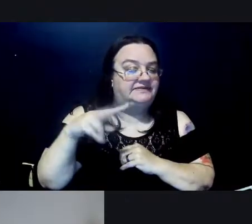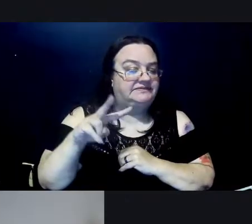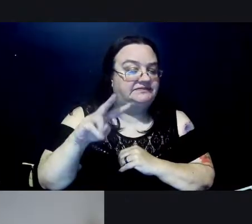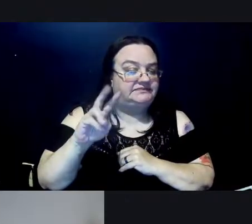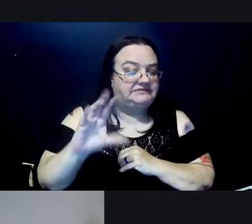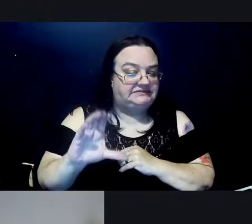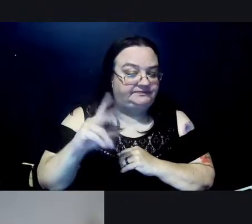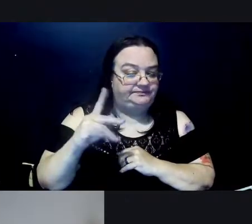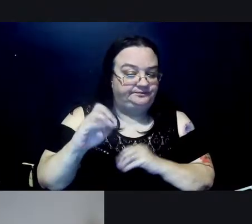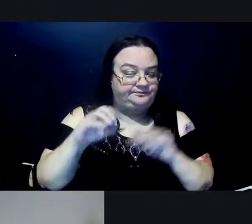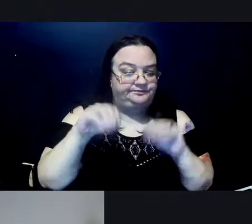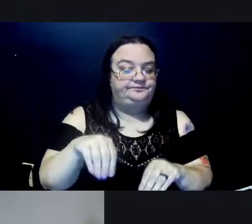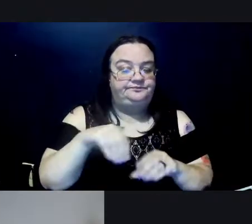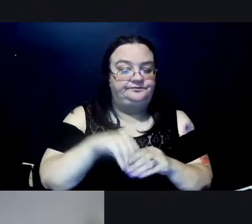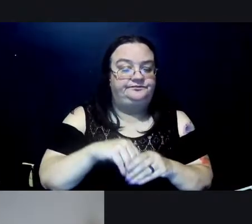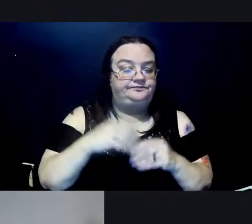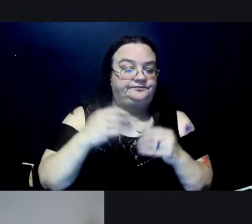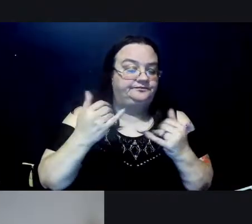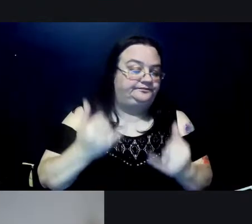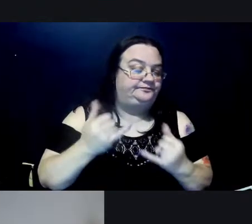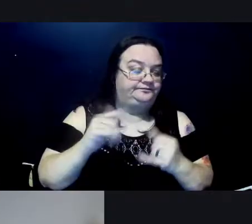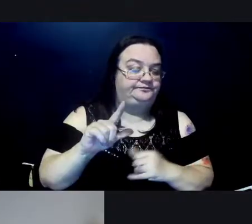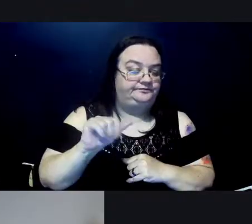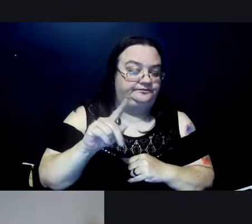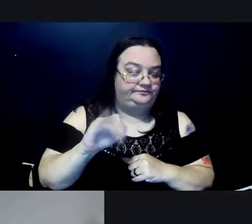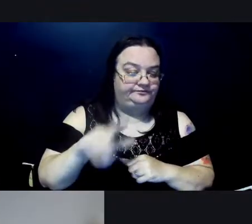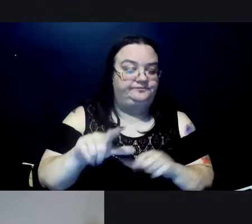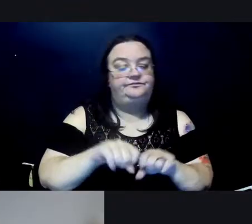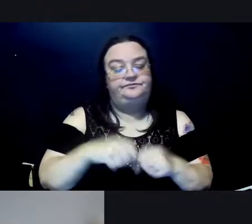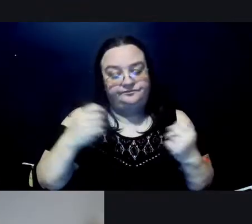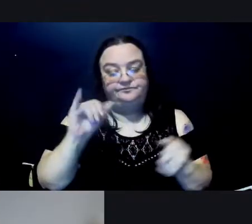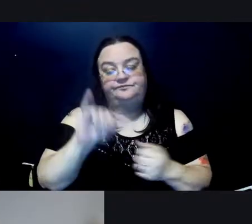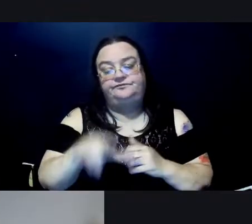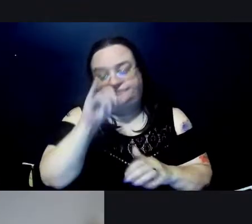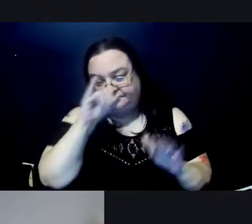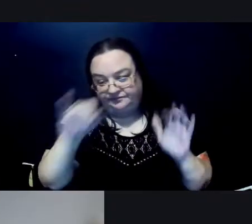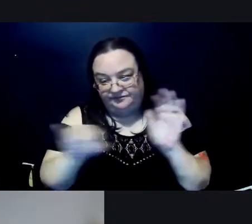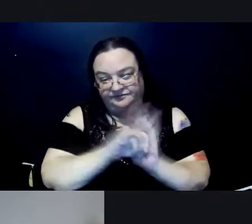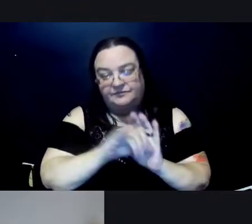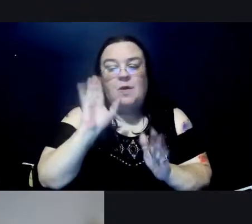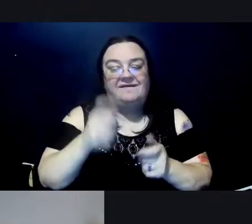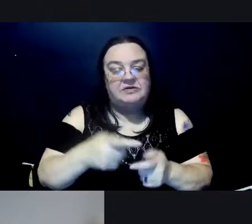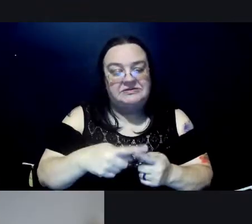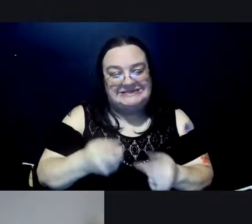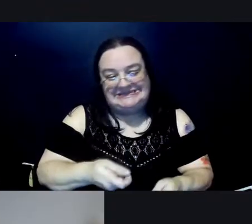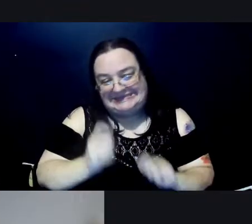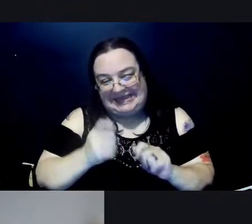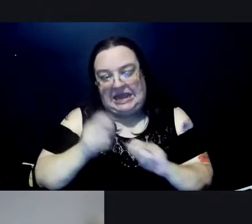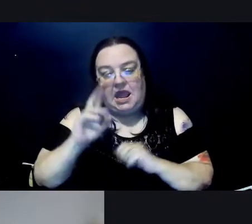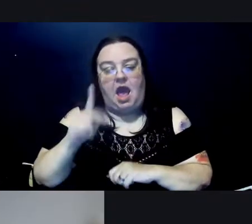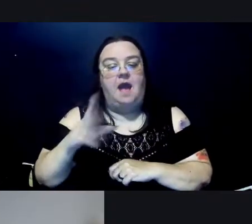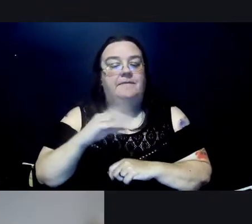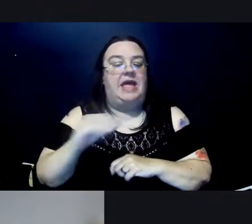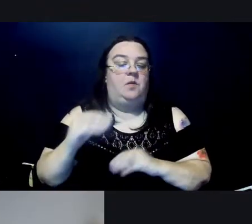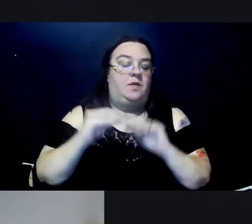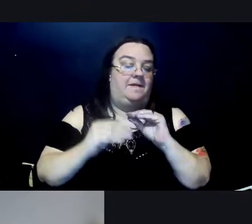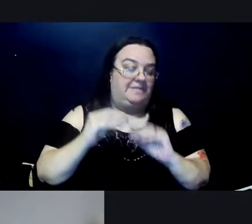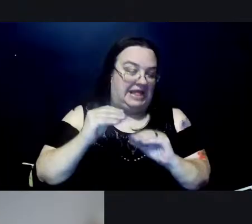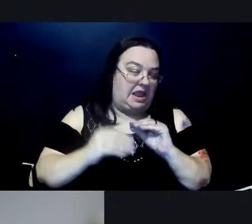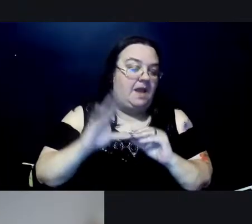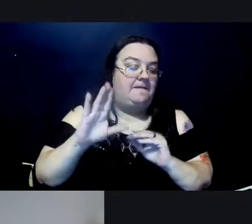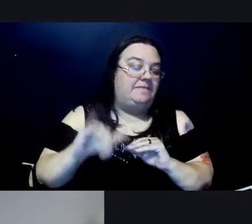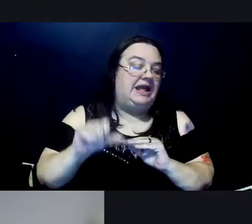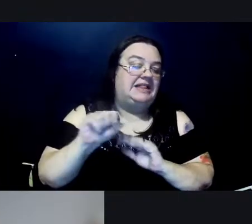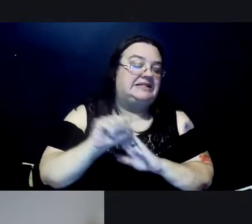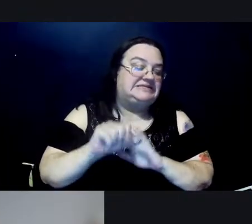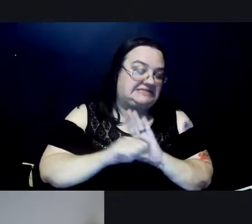of existing lateral that was broken, and that's been identified. So that's going to have to be dug up and repaired by statewide subcontractor